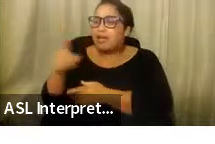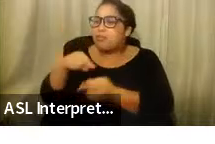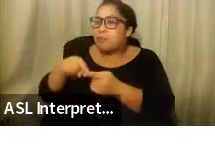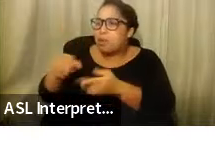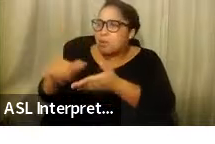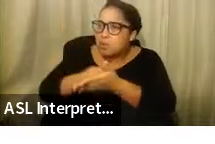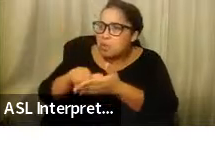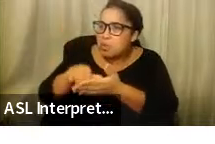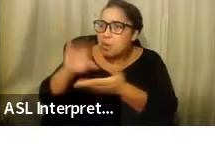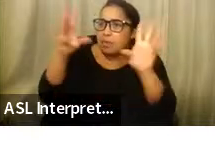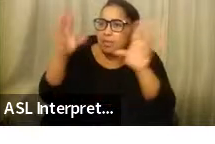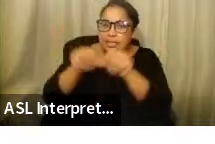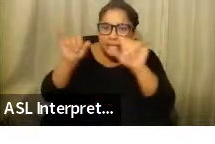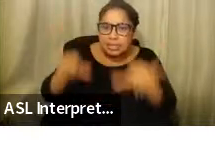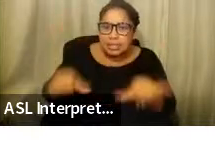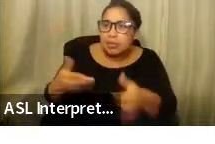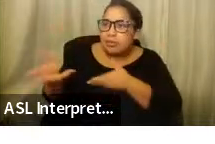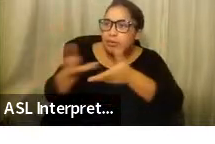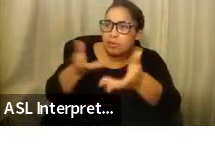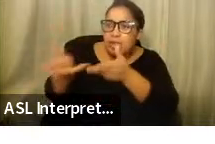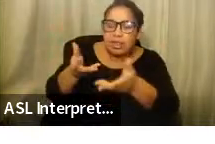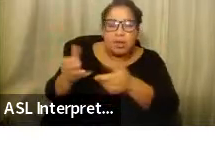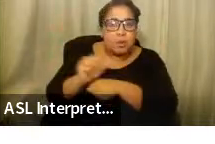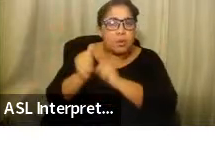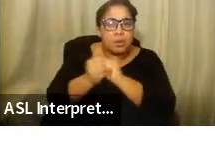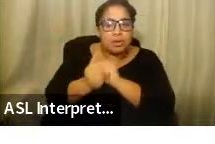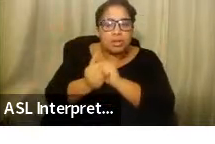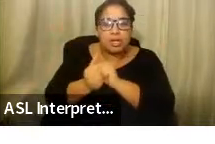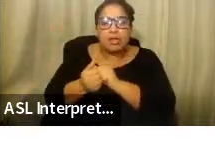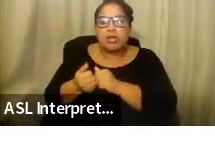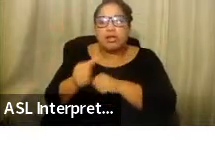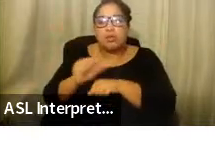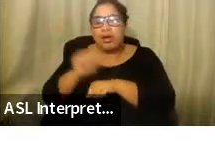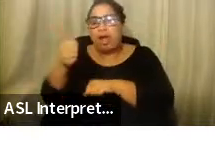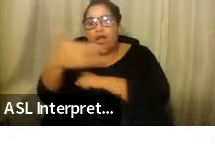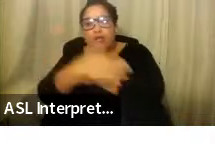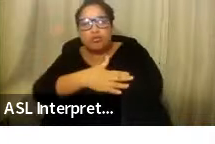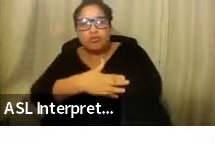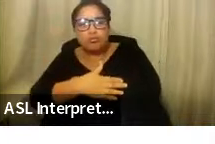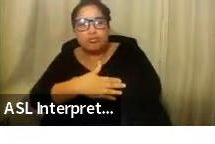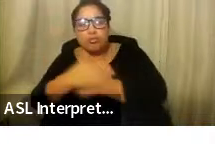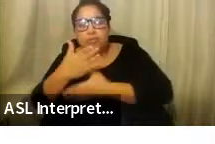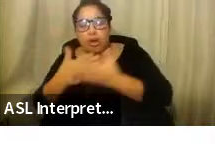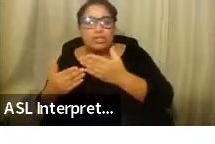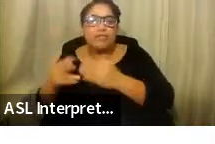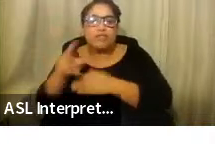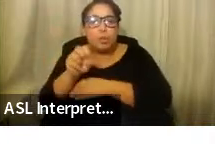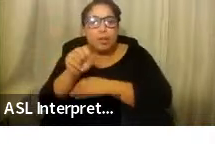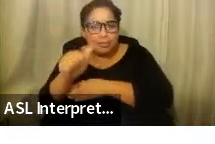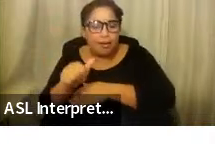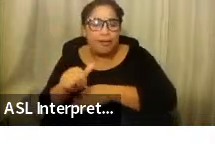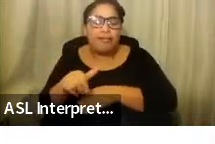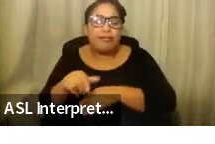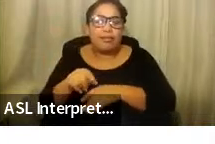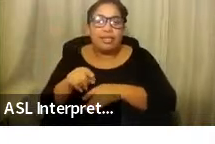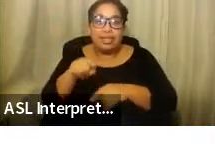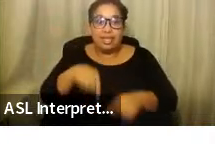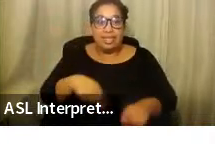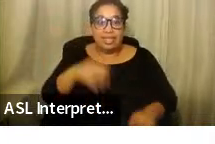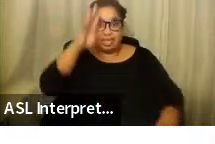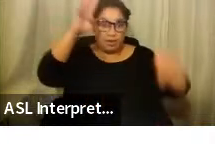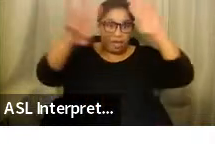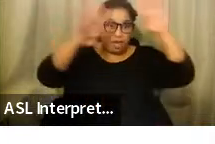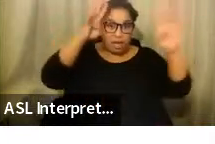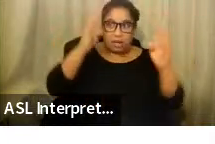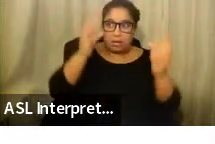York ambulance system, when I talk to my peers who are working in other regions across the country, this is innovative. And there aren't